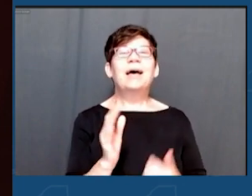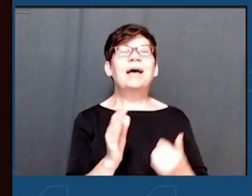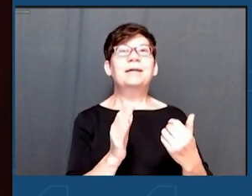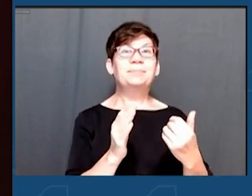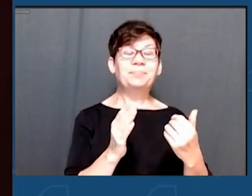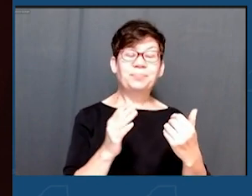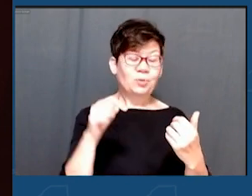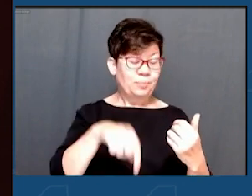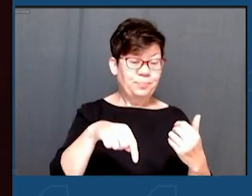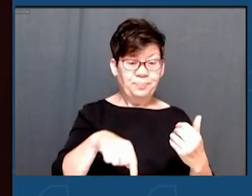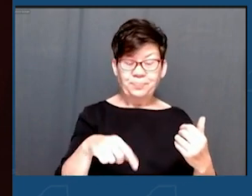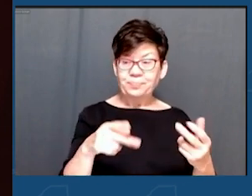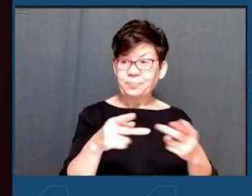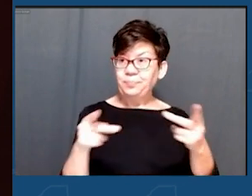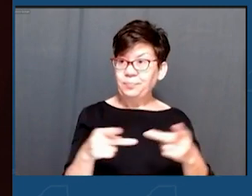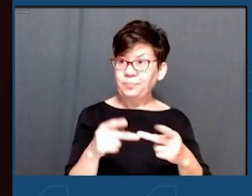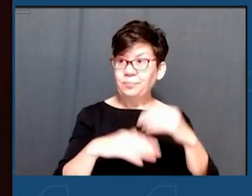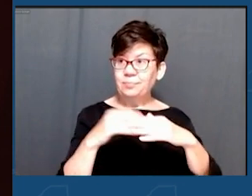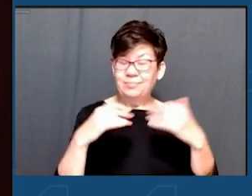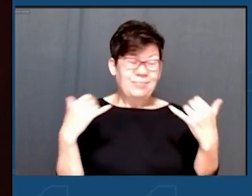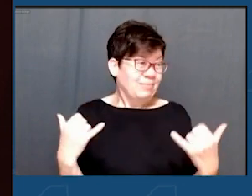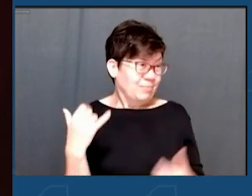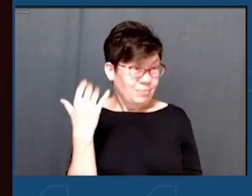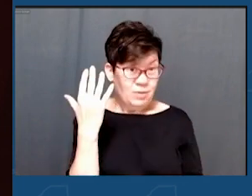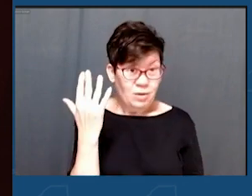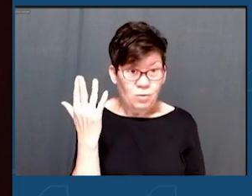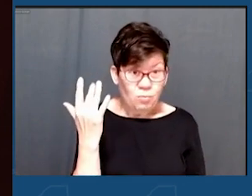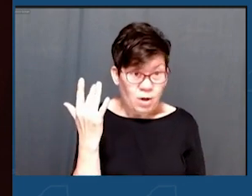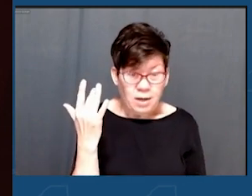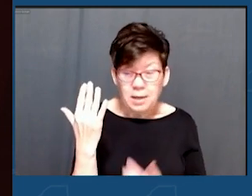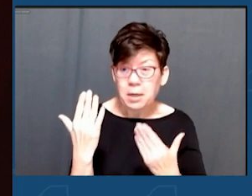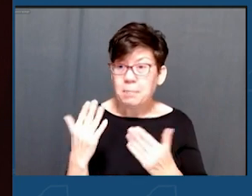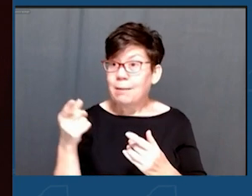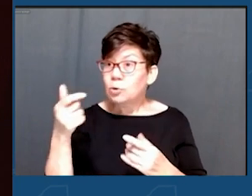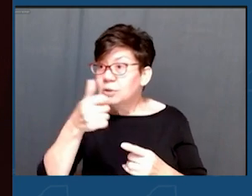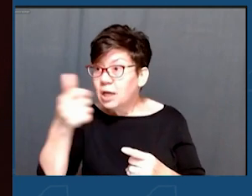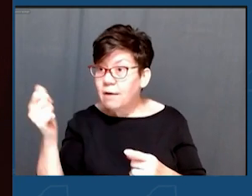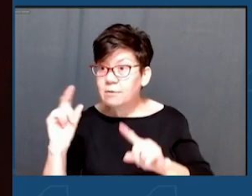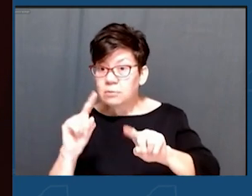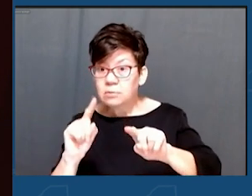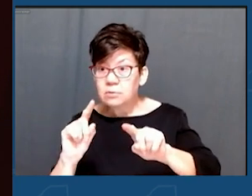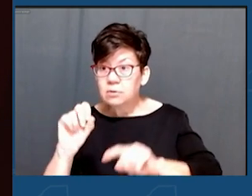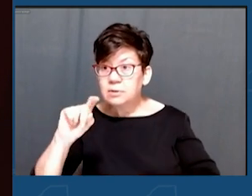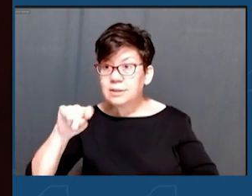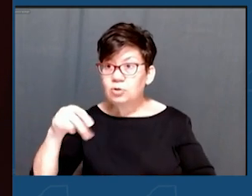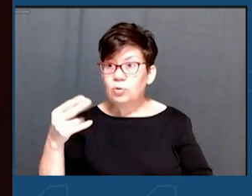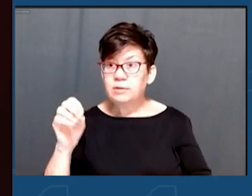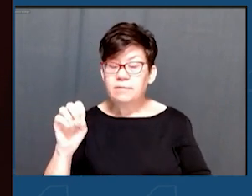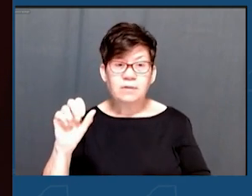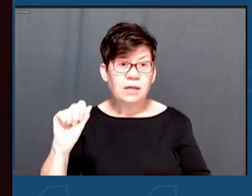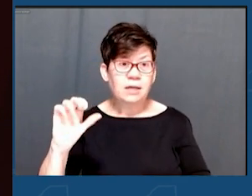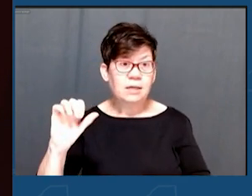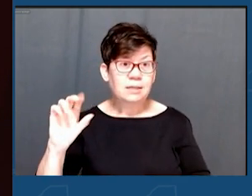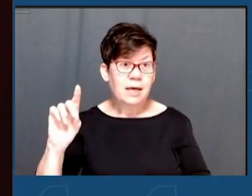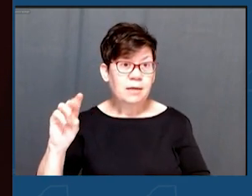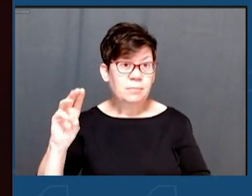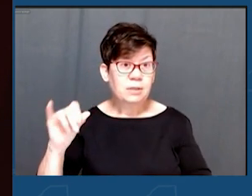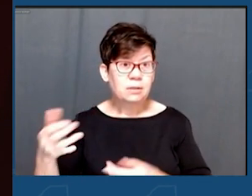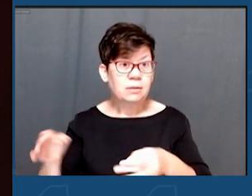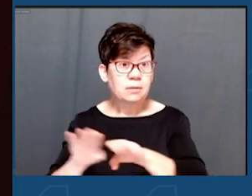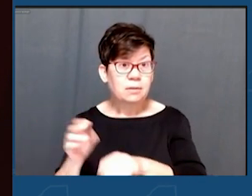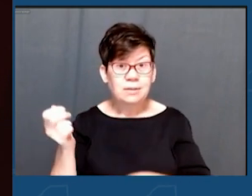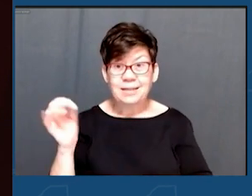this space, and those of you who may have gone to St. Joseph's Academy, it closed in 1978, know